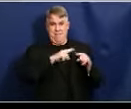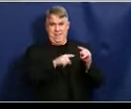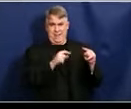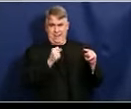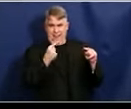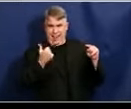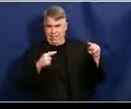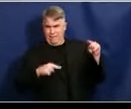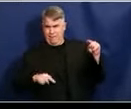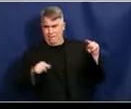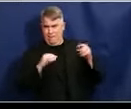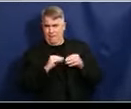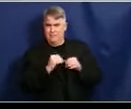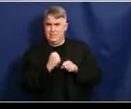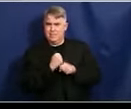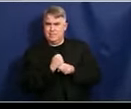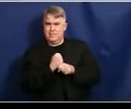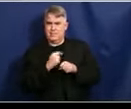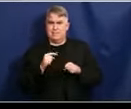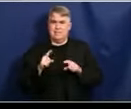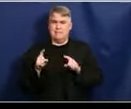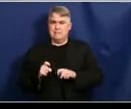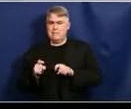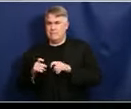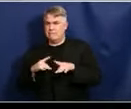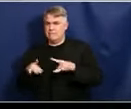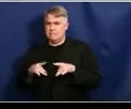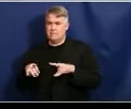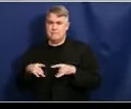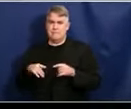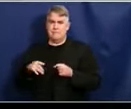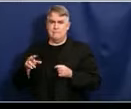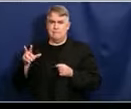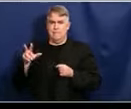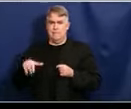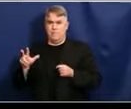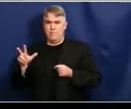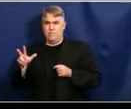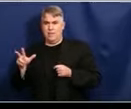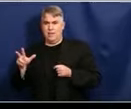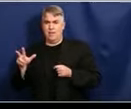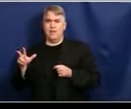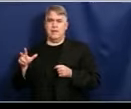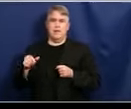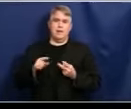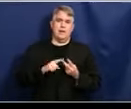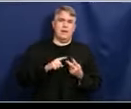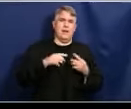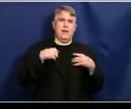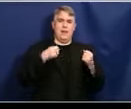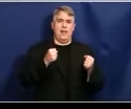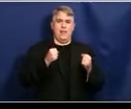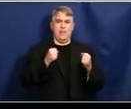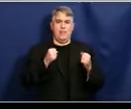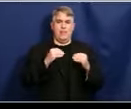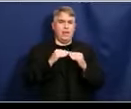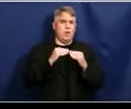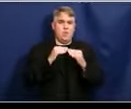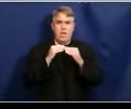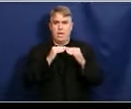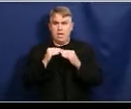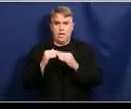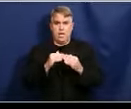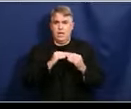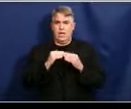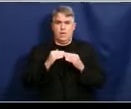tiers. So the testing positivity percentage is 3.3%, and the health equity testing positivity